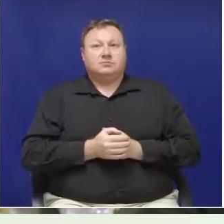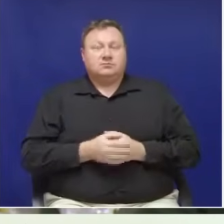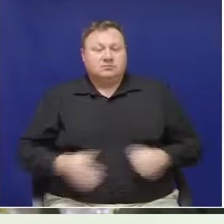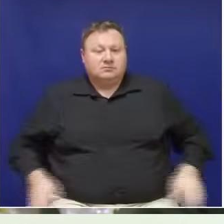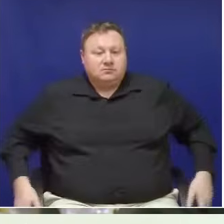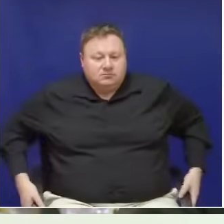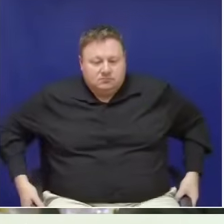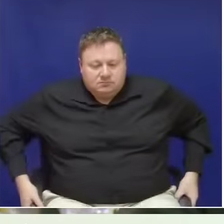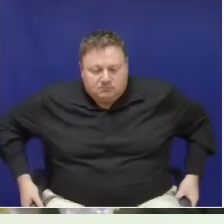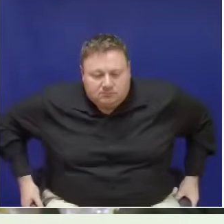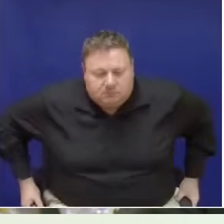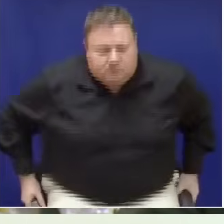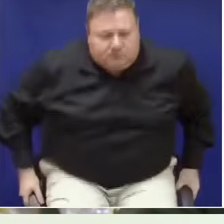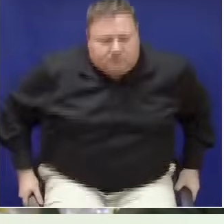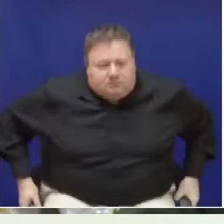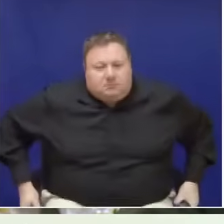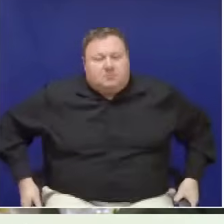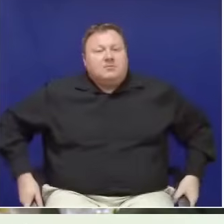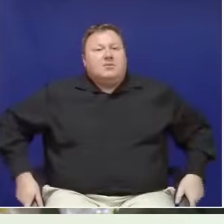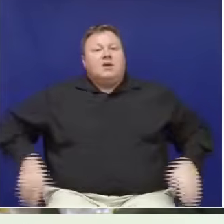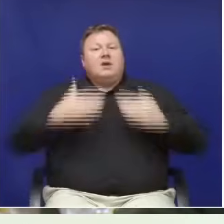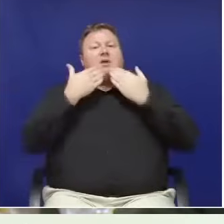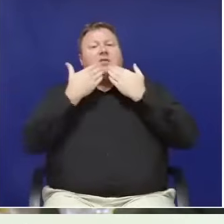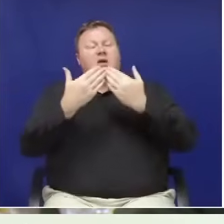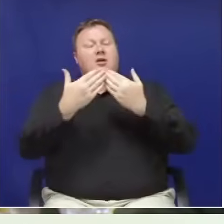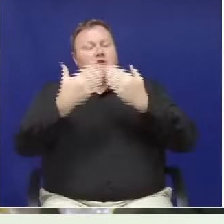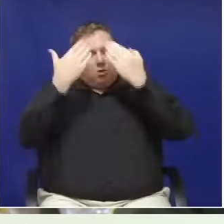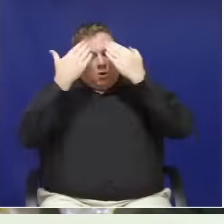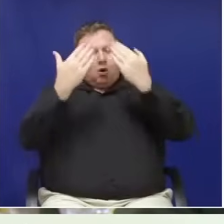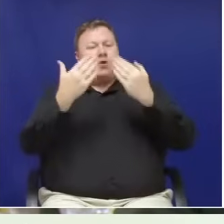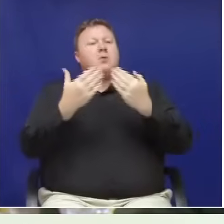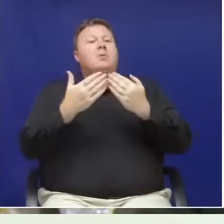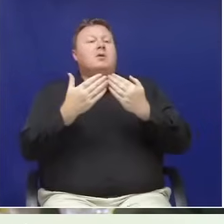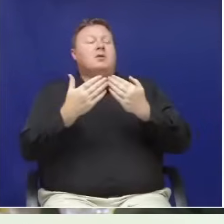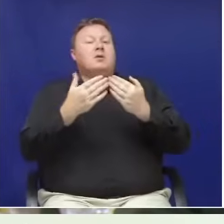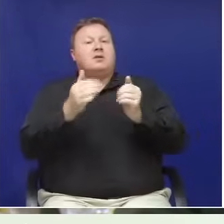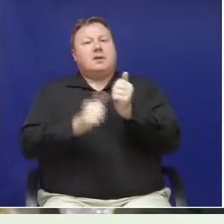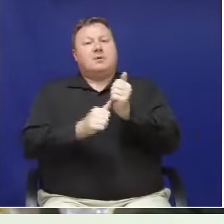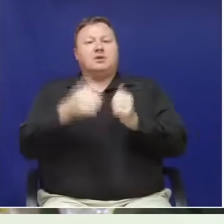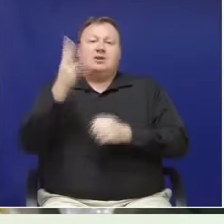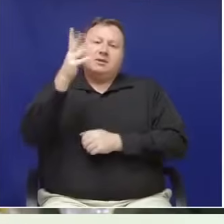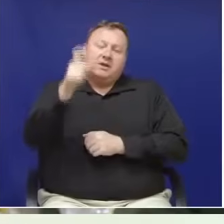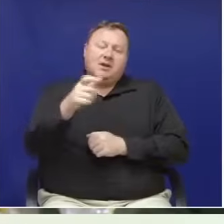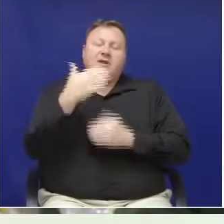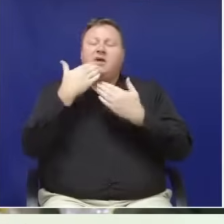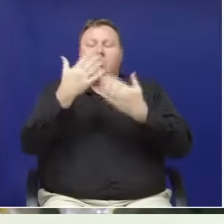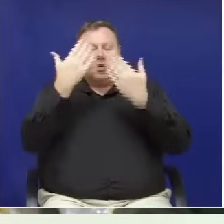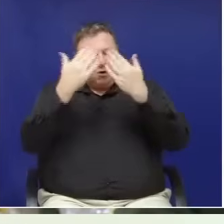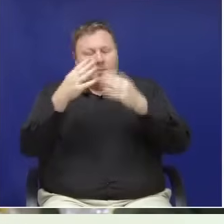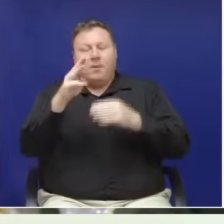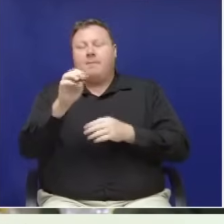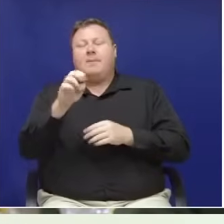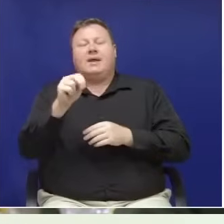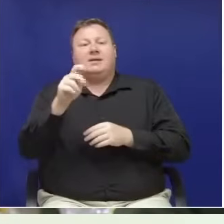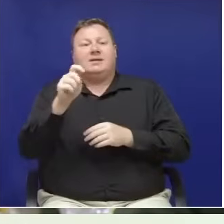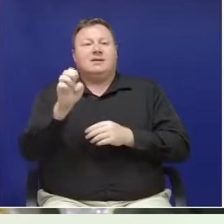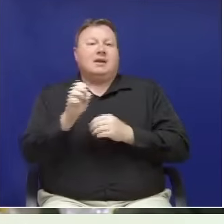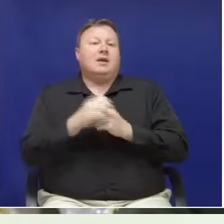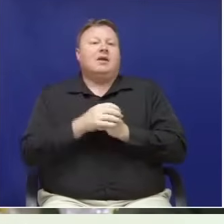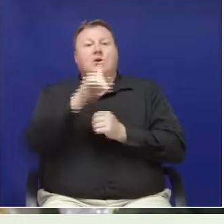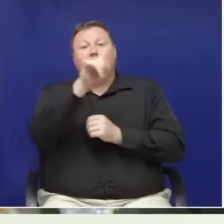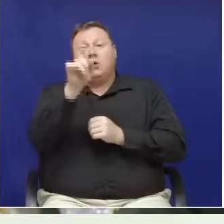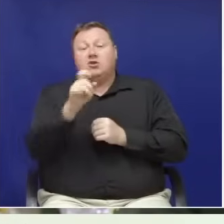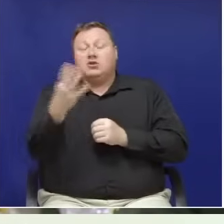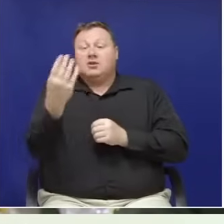Thank you, Honourable Deputy Speaker. Thank you, Honourable Mente, for the question. Of course, the extension